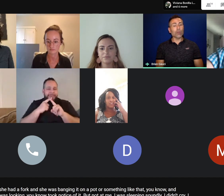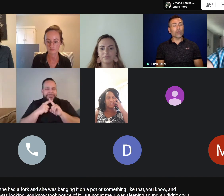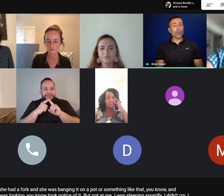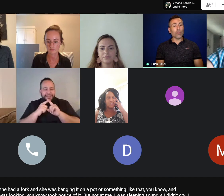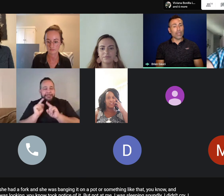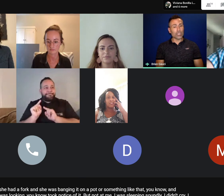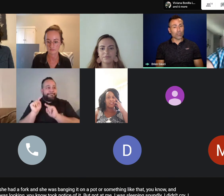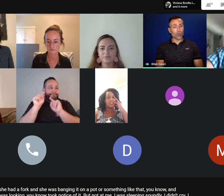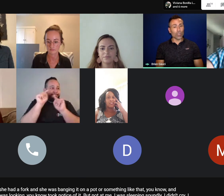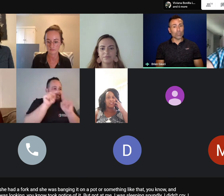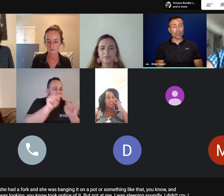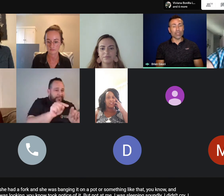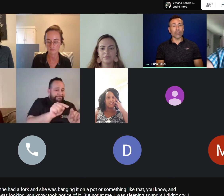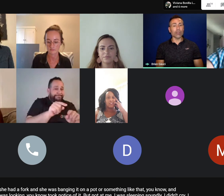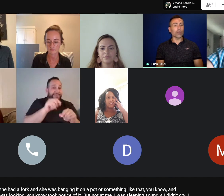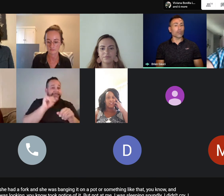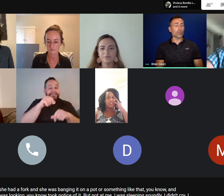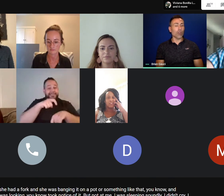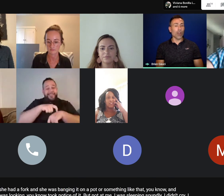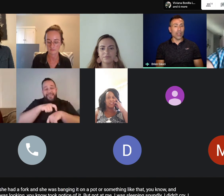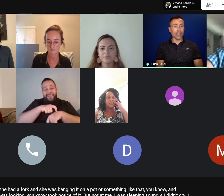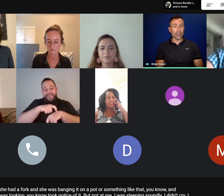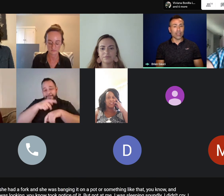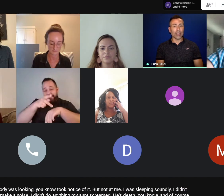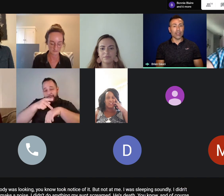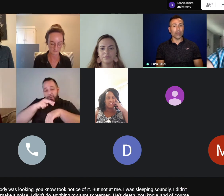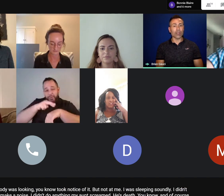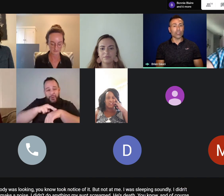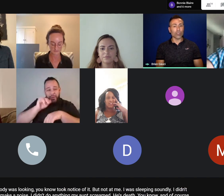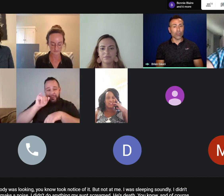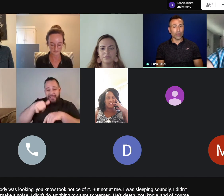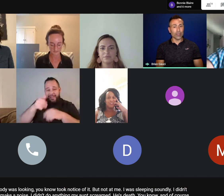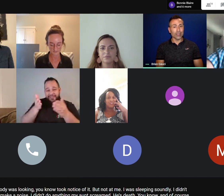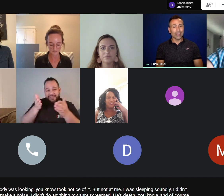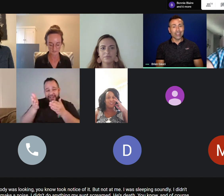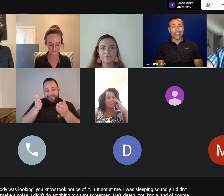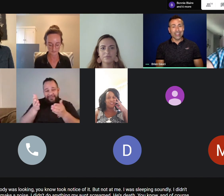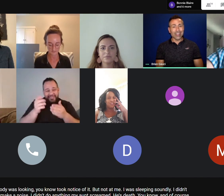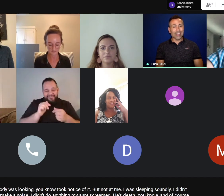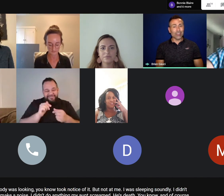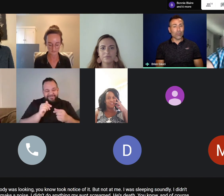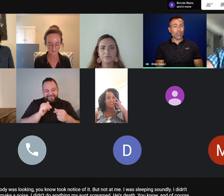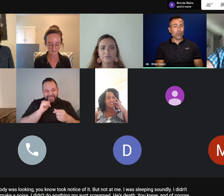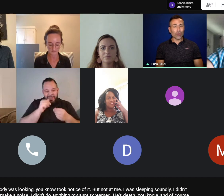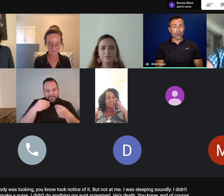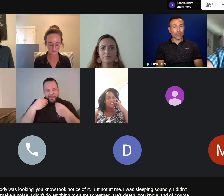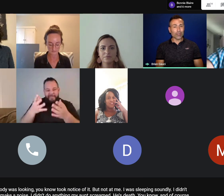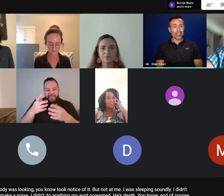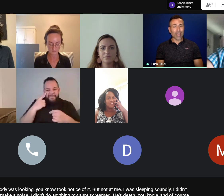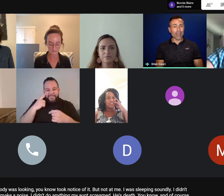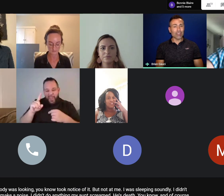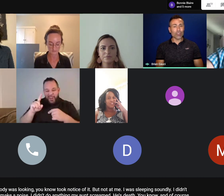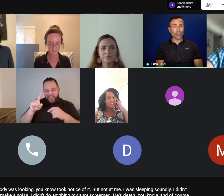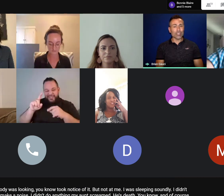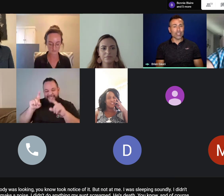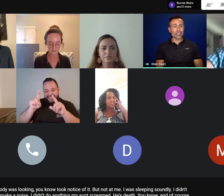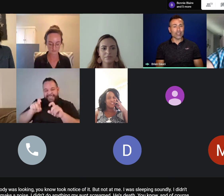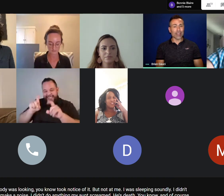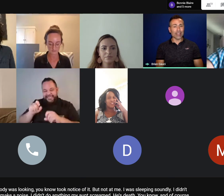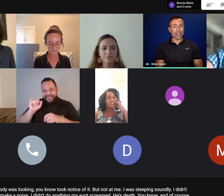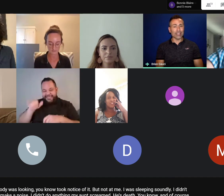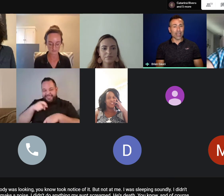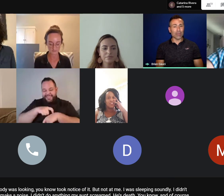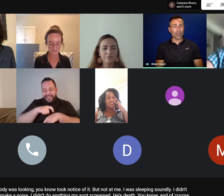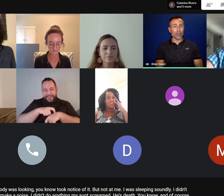And they were both very patient, of course, but they were crying and they were concerned. And, you know, really, Puerto Rico didn't have the